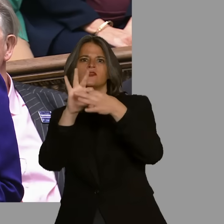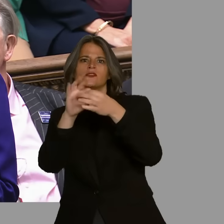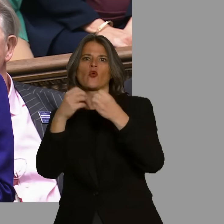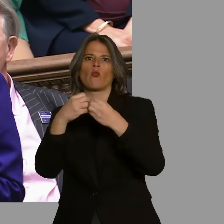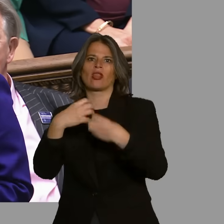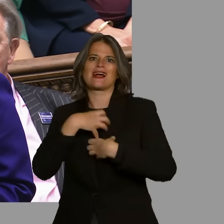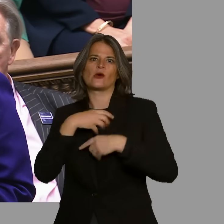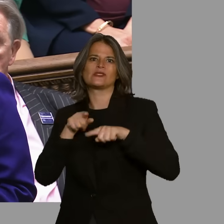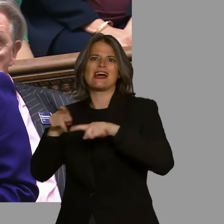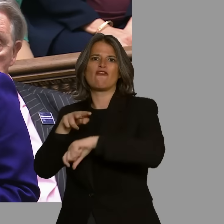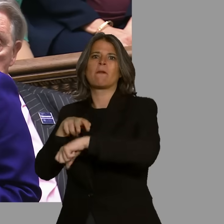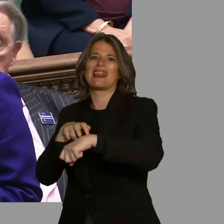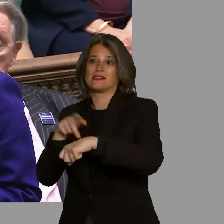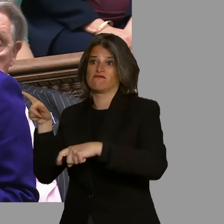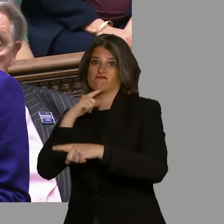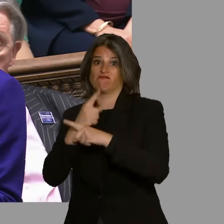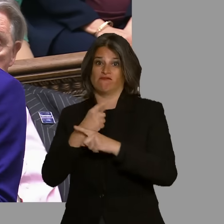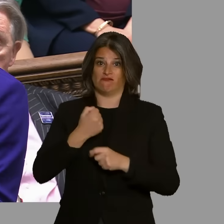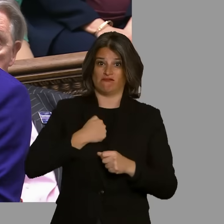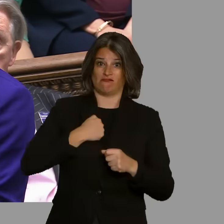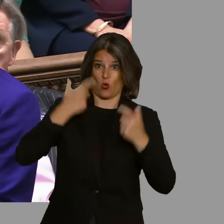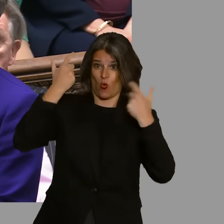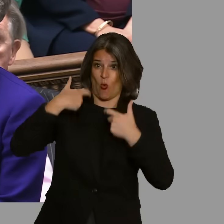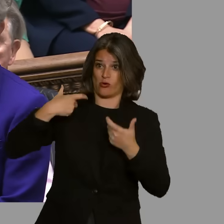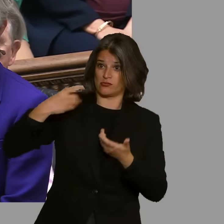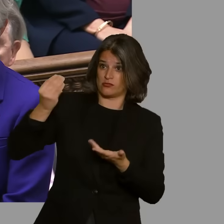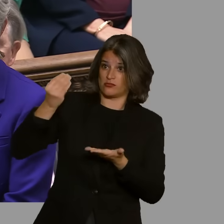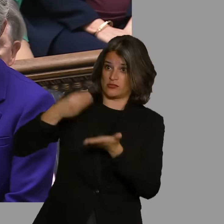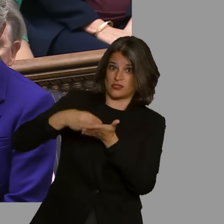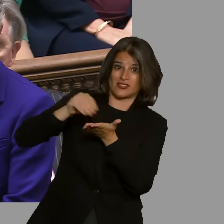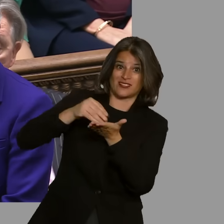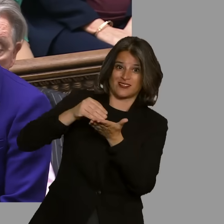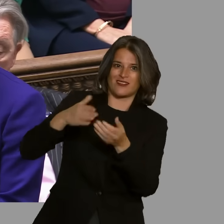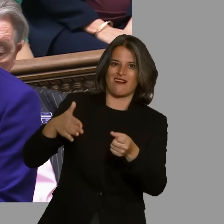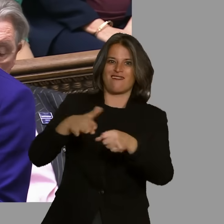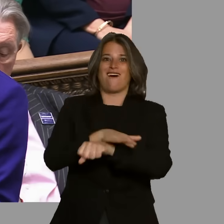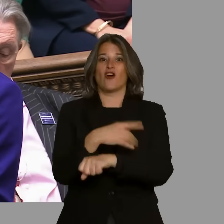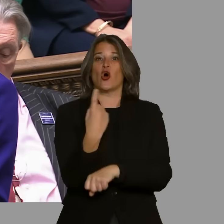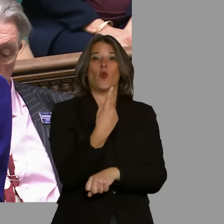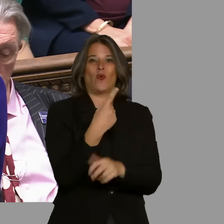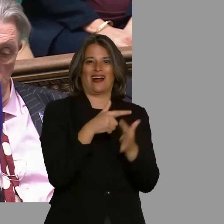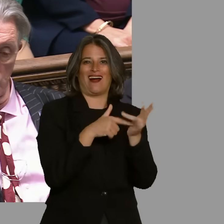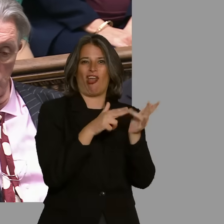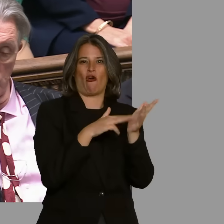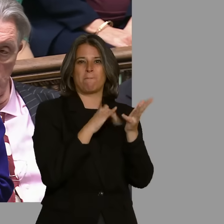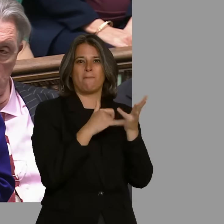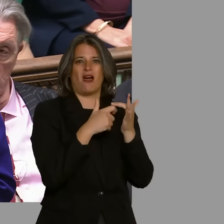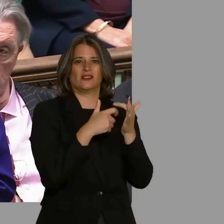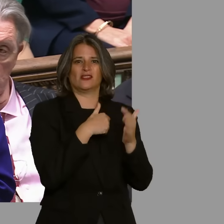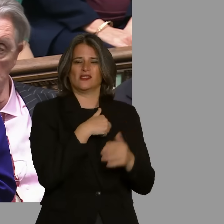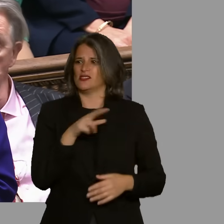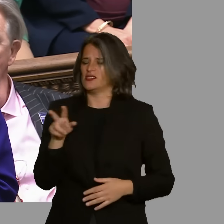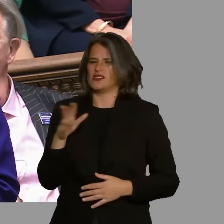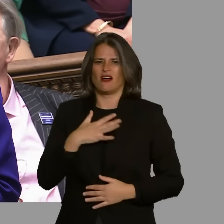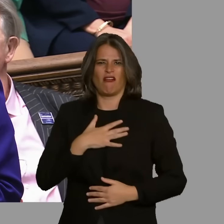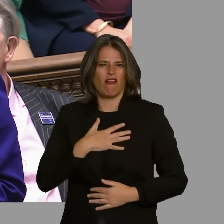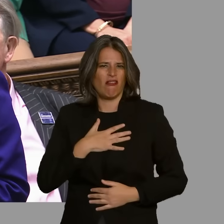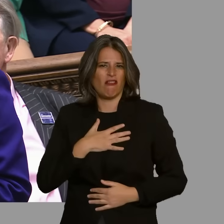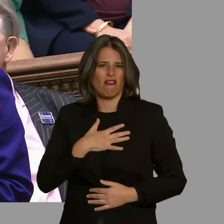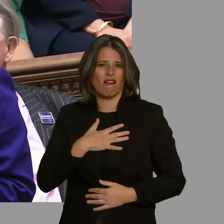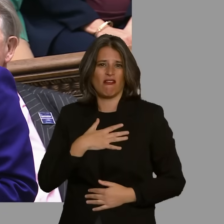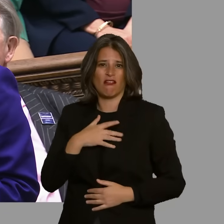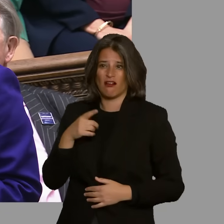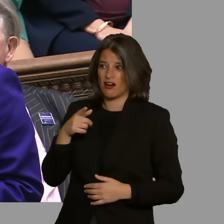day could be funding someone who stokes far-right extremism on our streets. If this was Putin, the